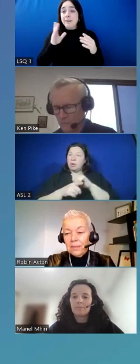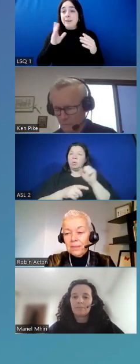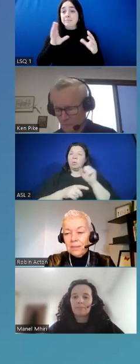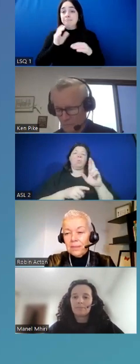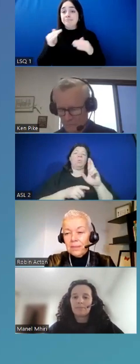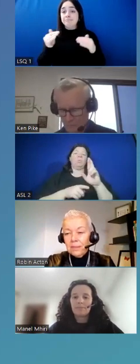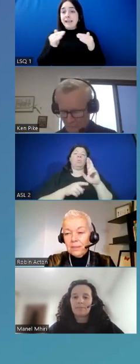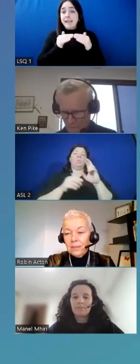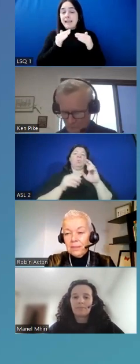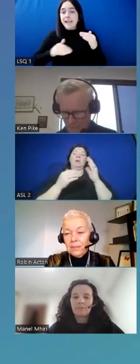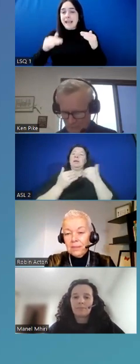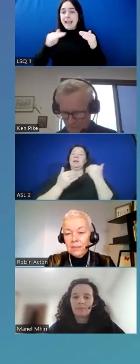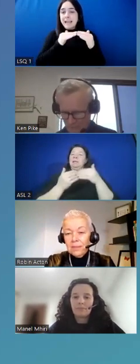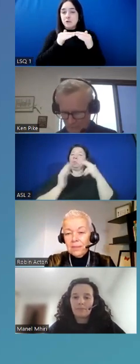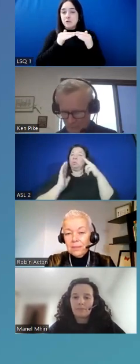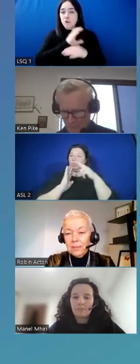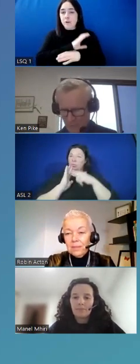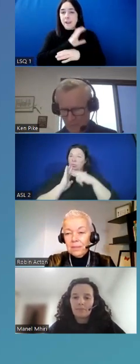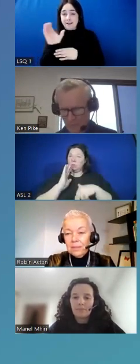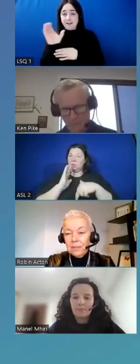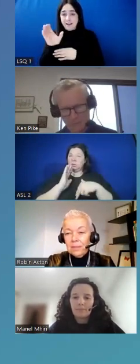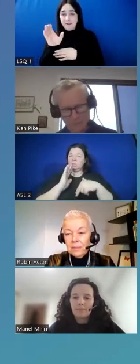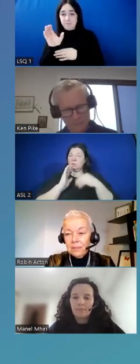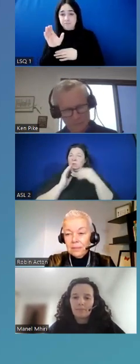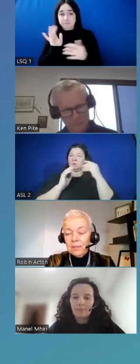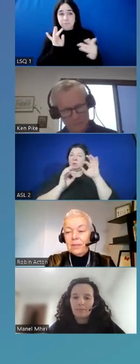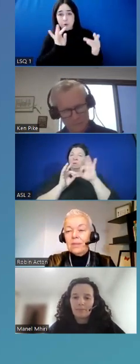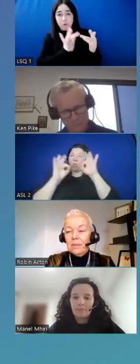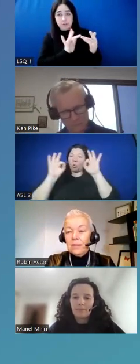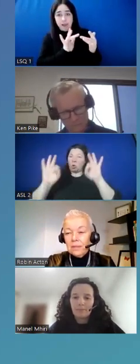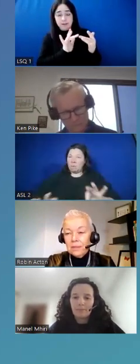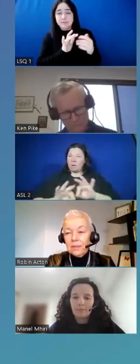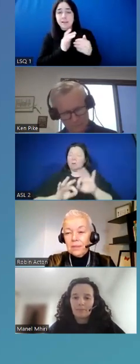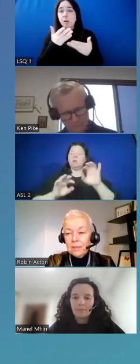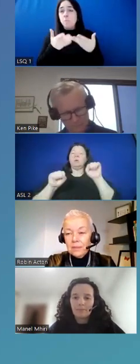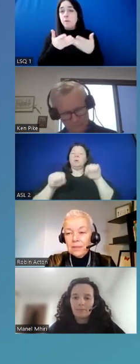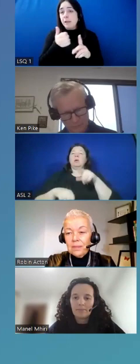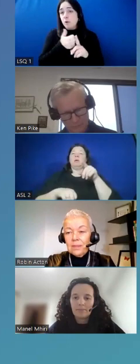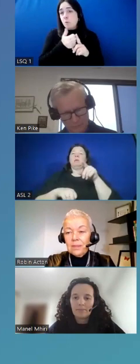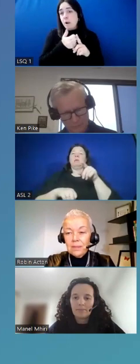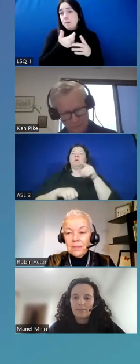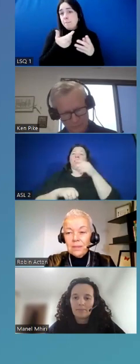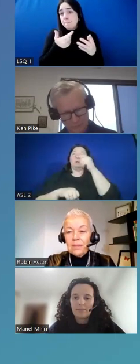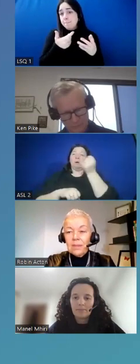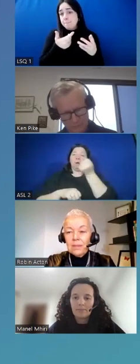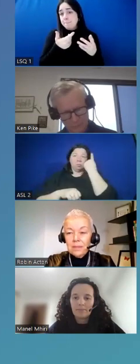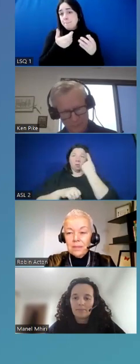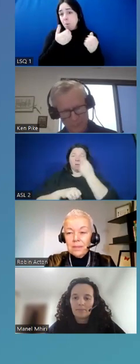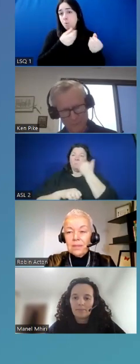an easy to read format so you will understand better.